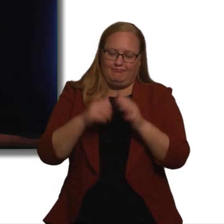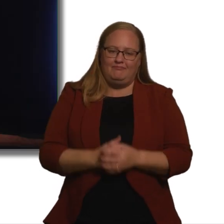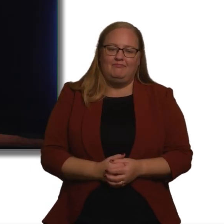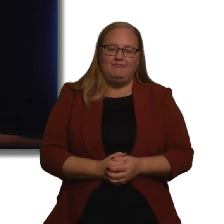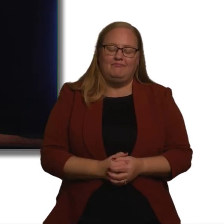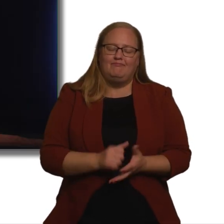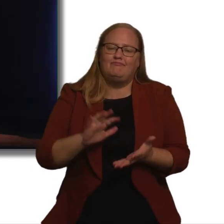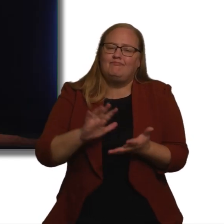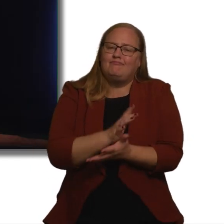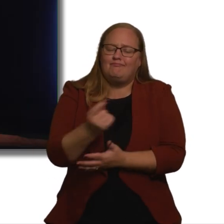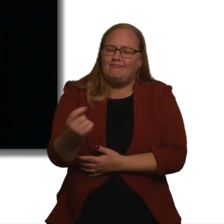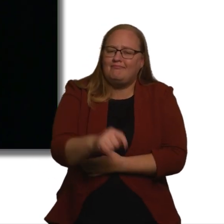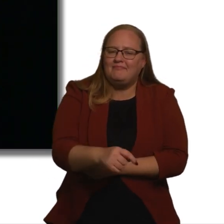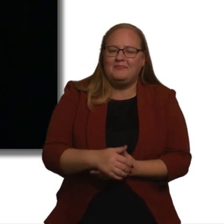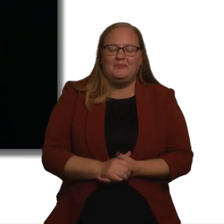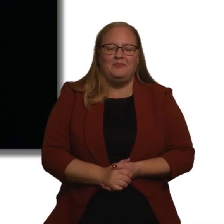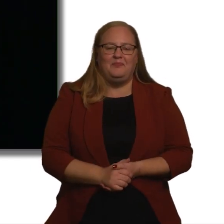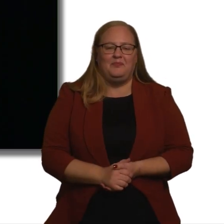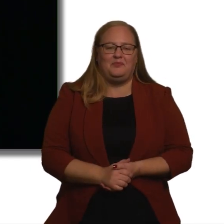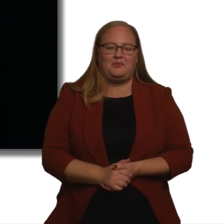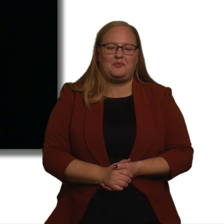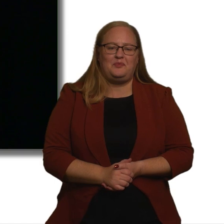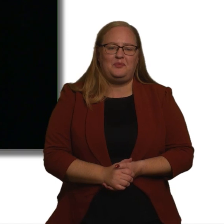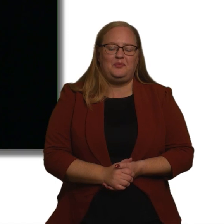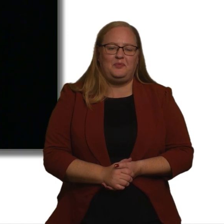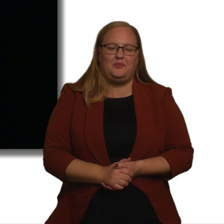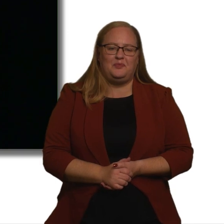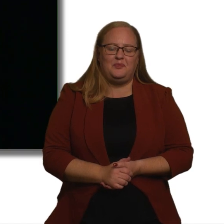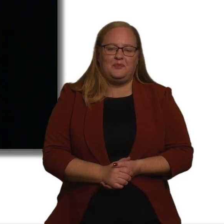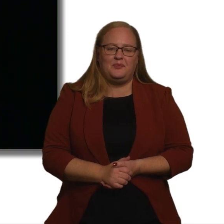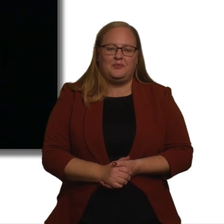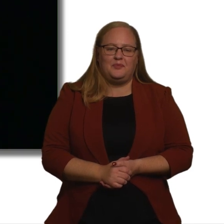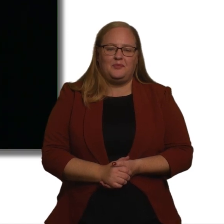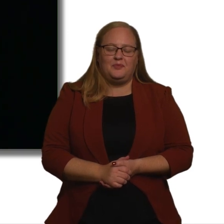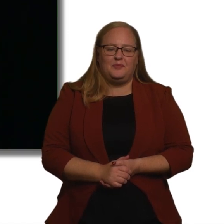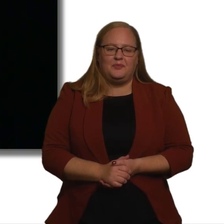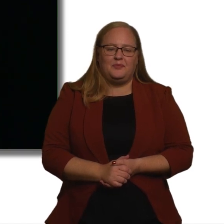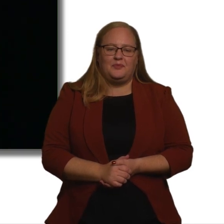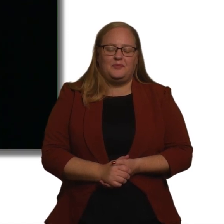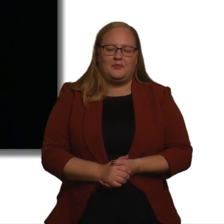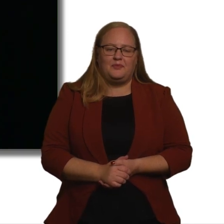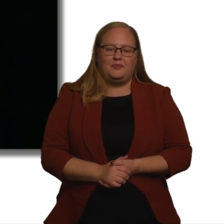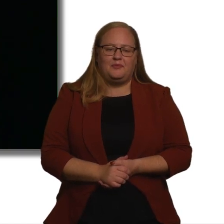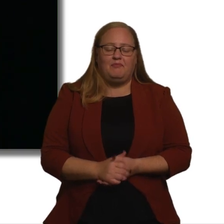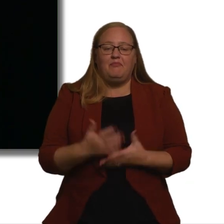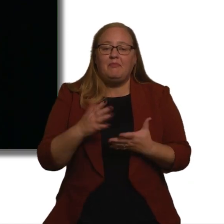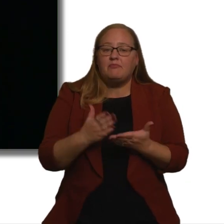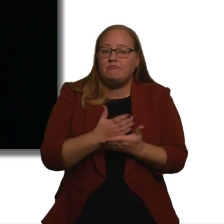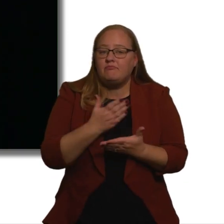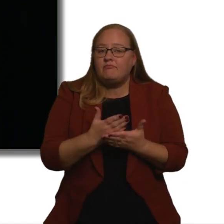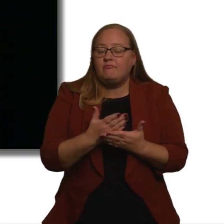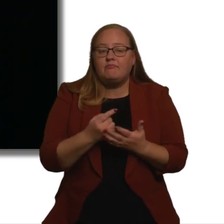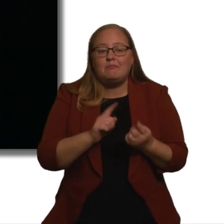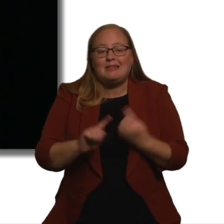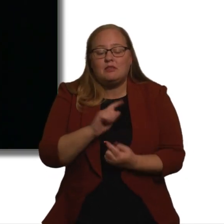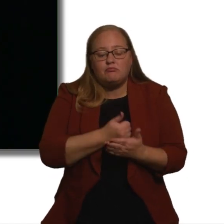Absolutely delighted to have you here with us, Pauline. Thank you. So we've also made sure that every meeting has at least 2 directors